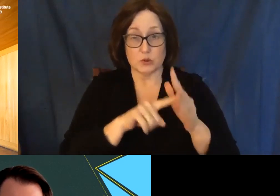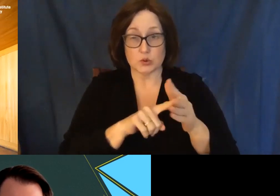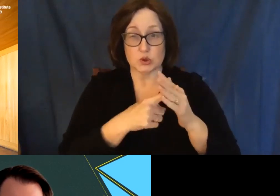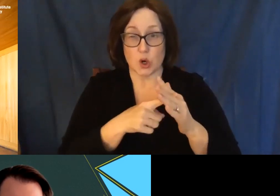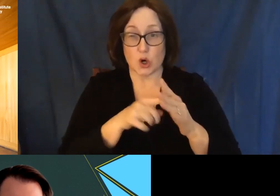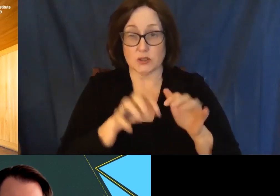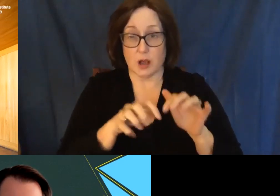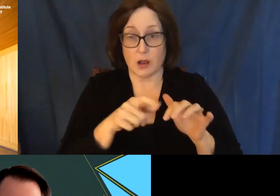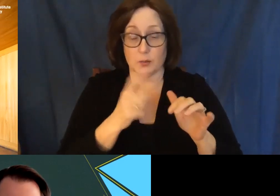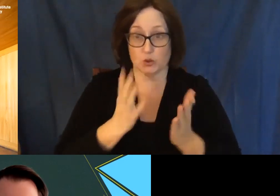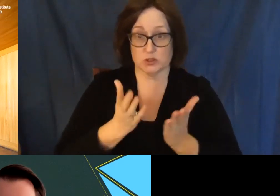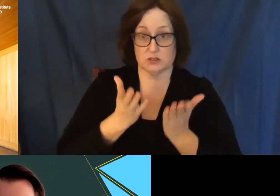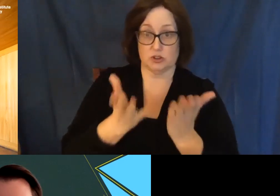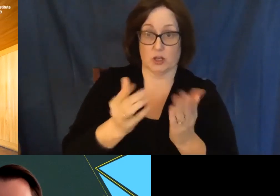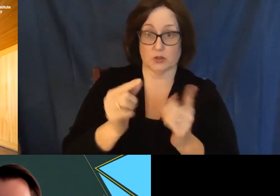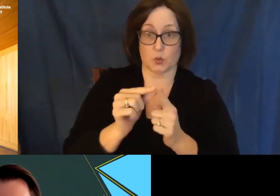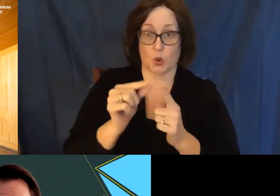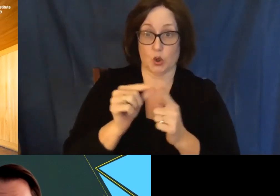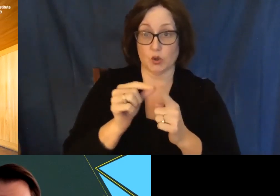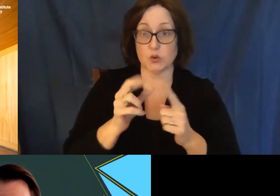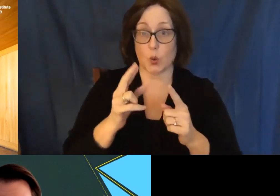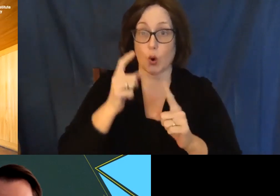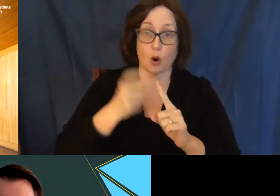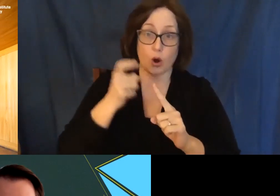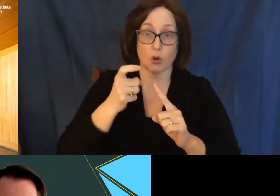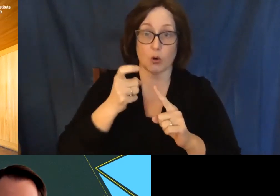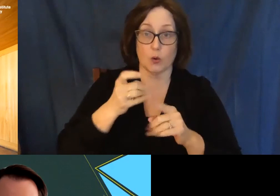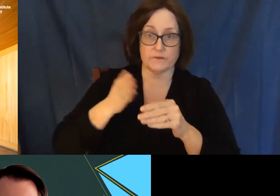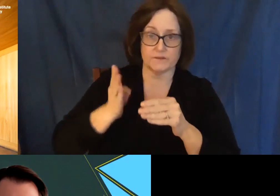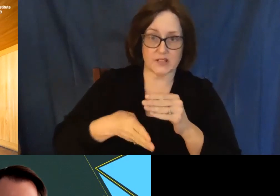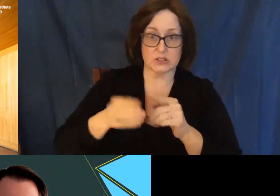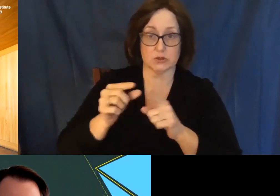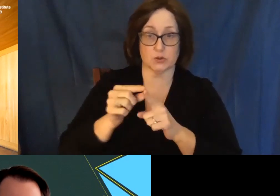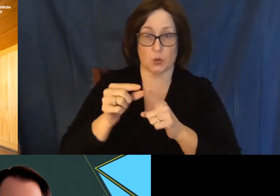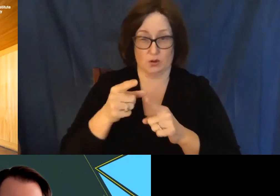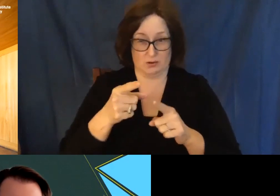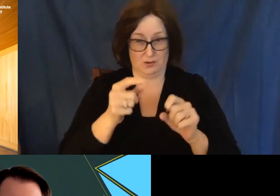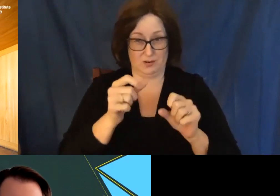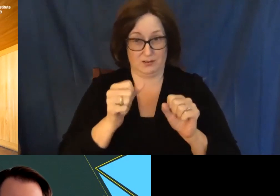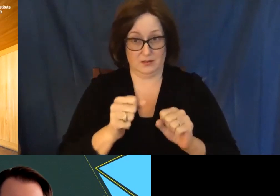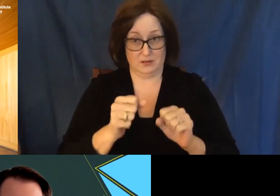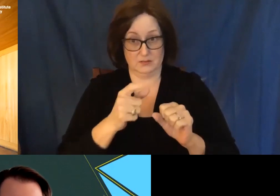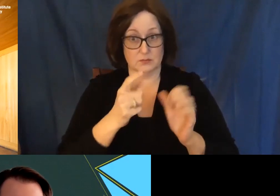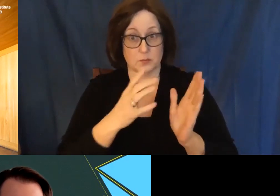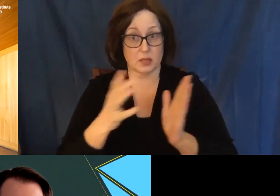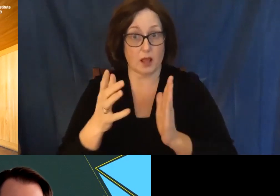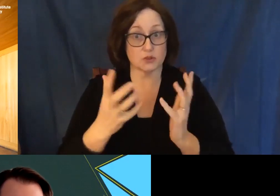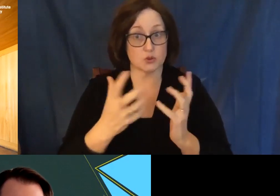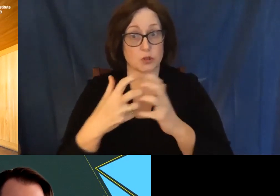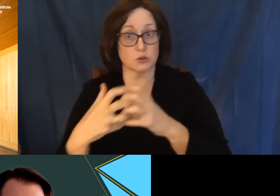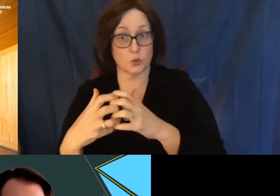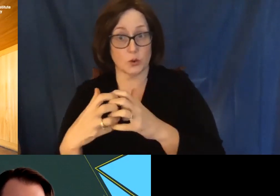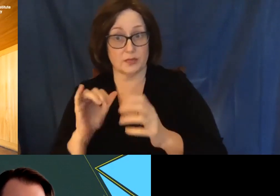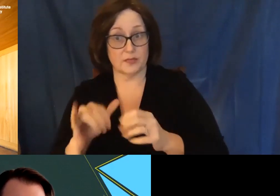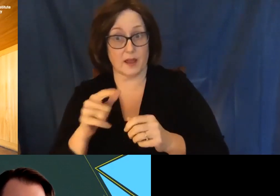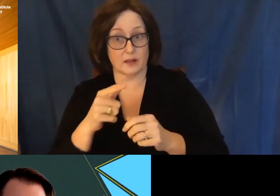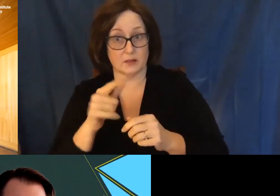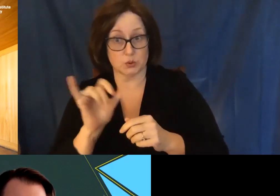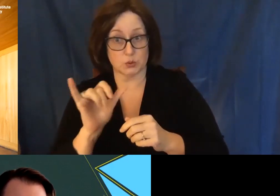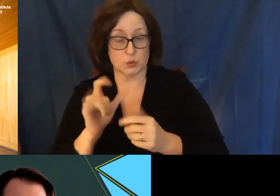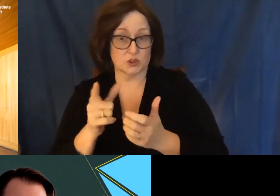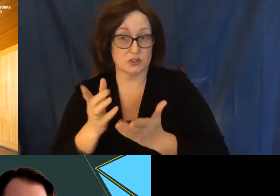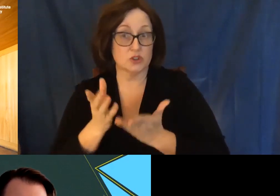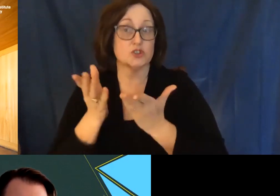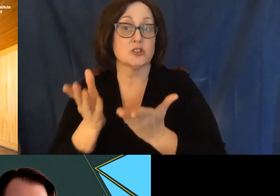and things. So can you imagine how you would integrate that with one of these methods, where you would put the suggestions or something? Yeah, I'm like thinking